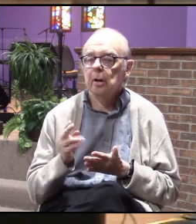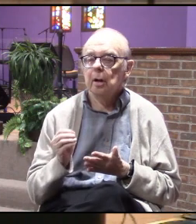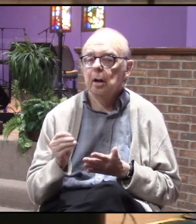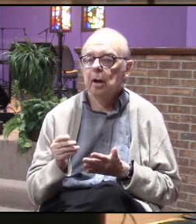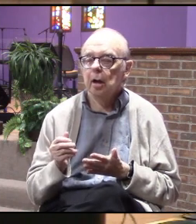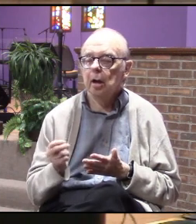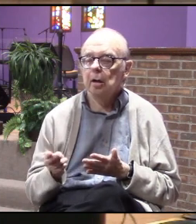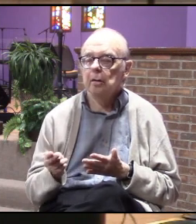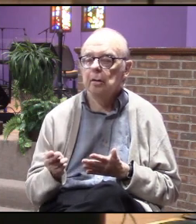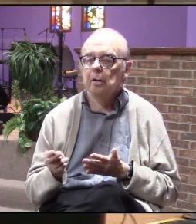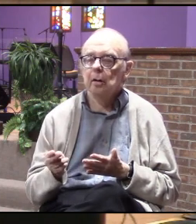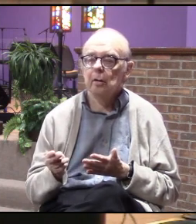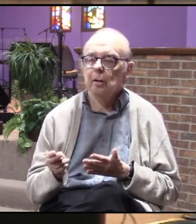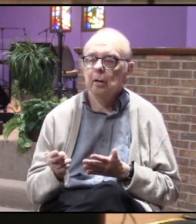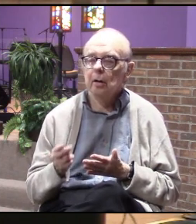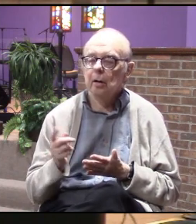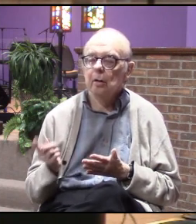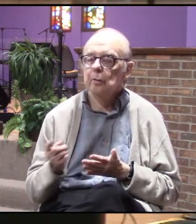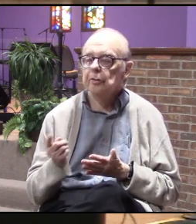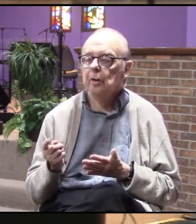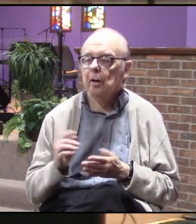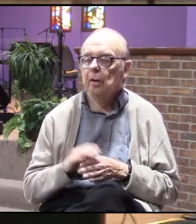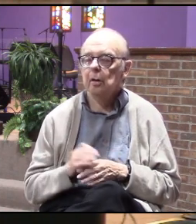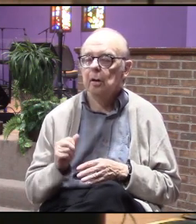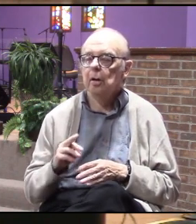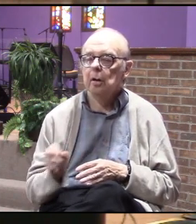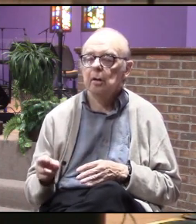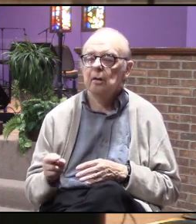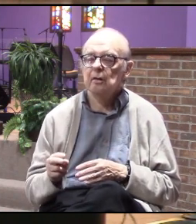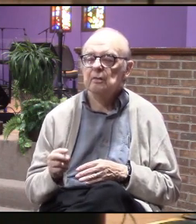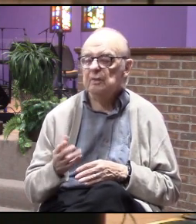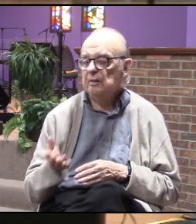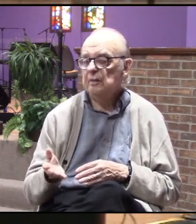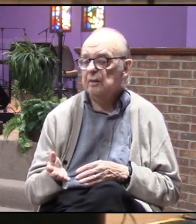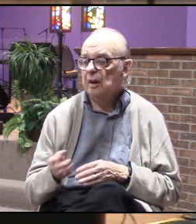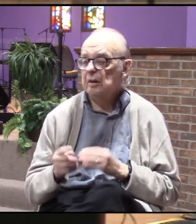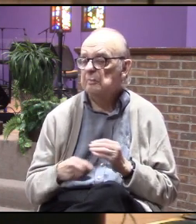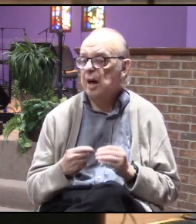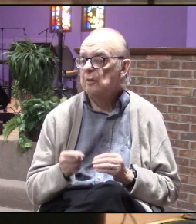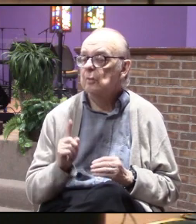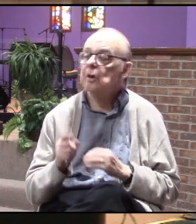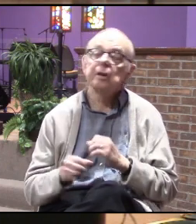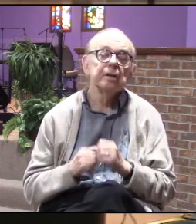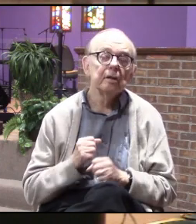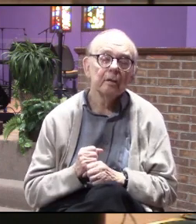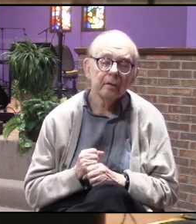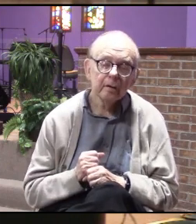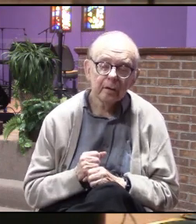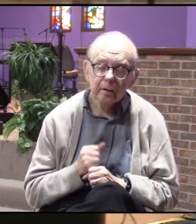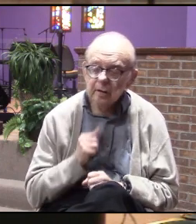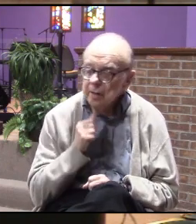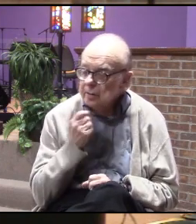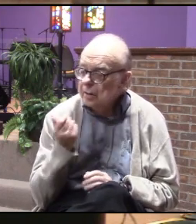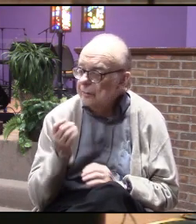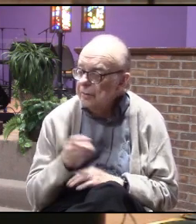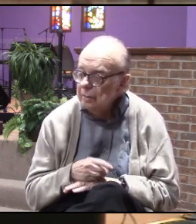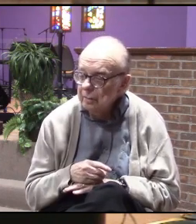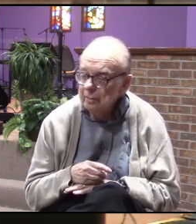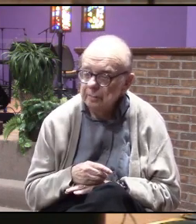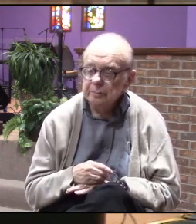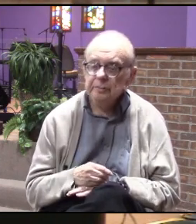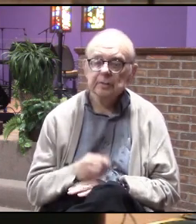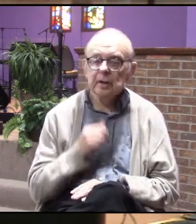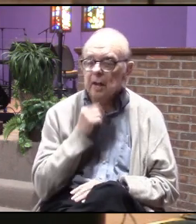Noah was on the ark for about a year. Not a couple days.